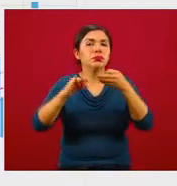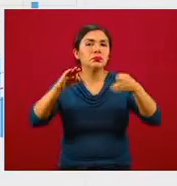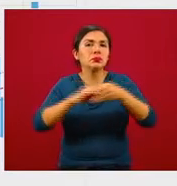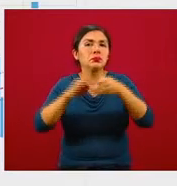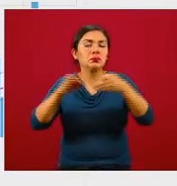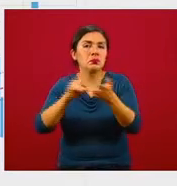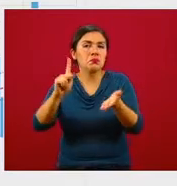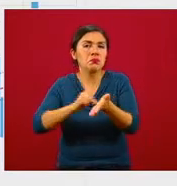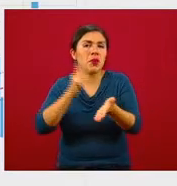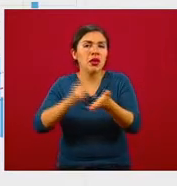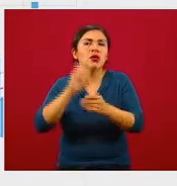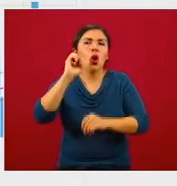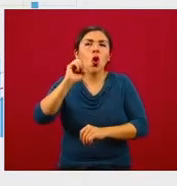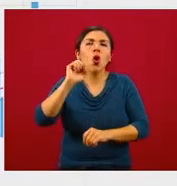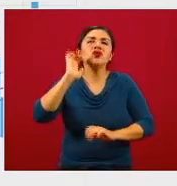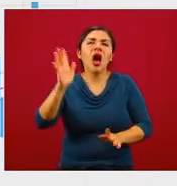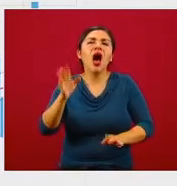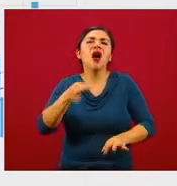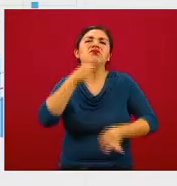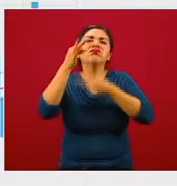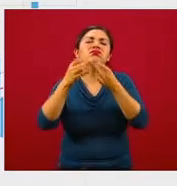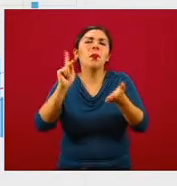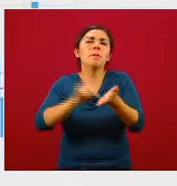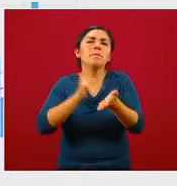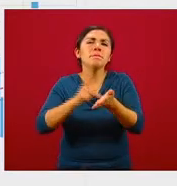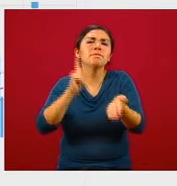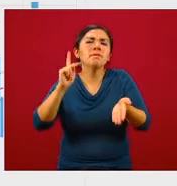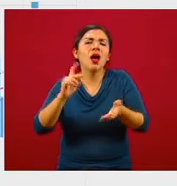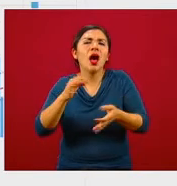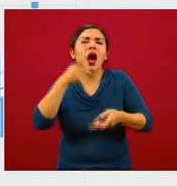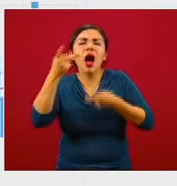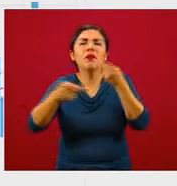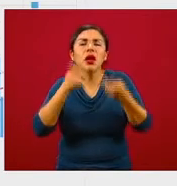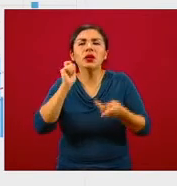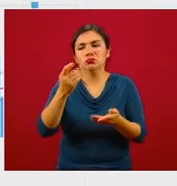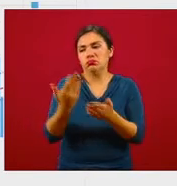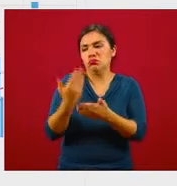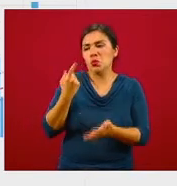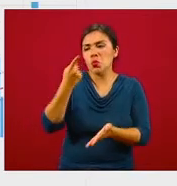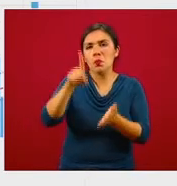And these are the projections we decided to put on the homepage of the website.